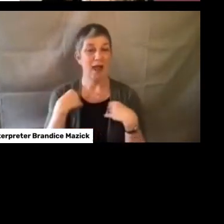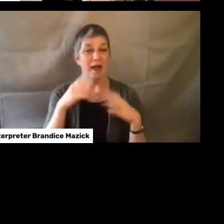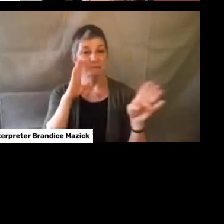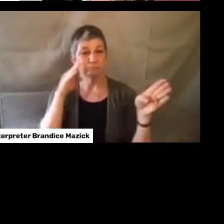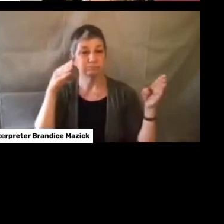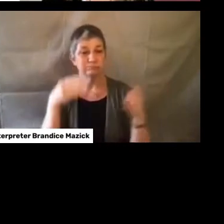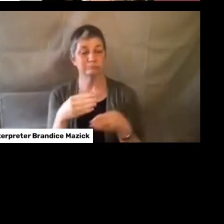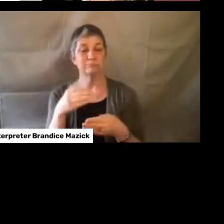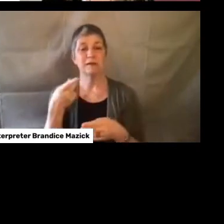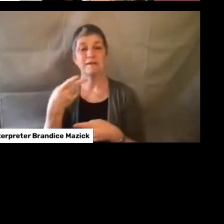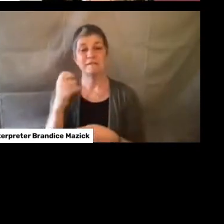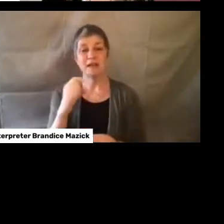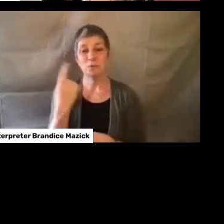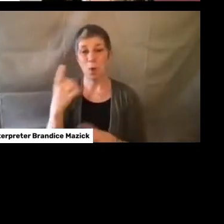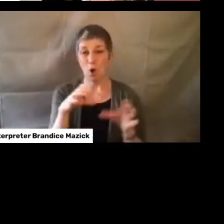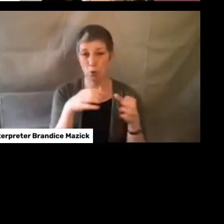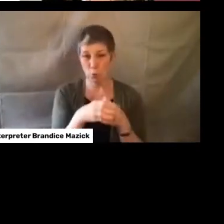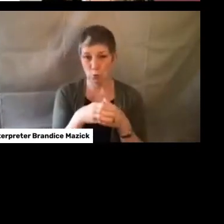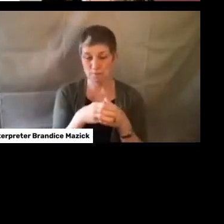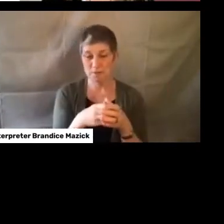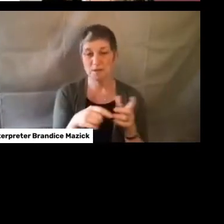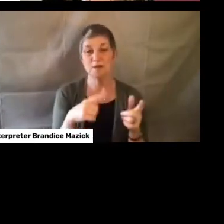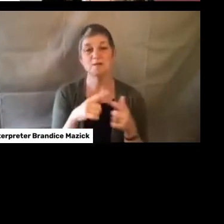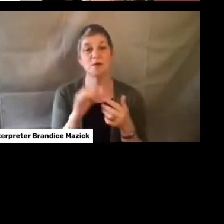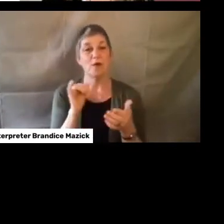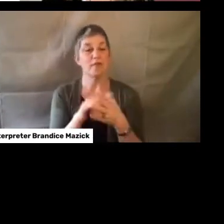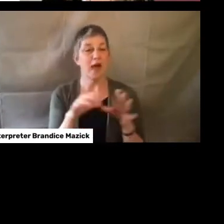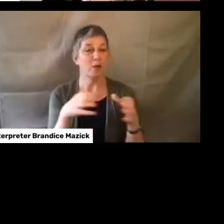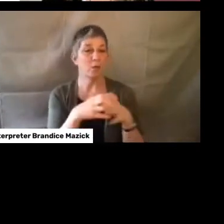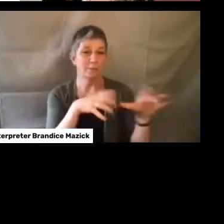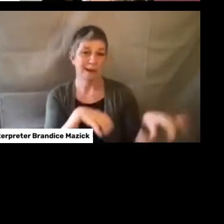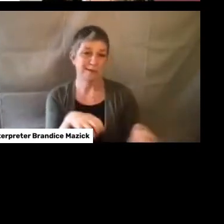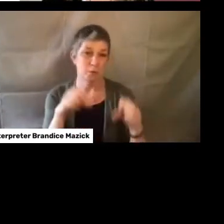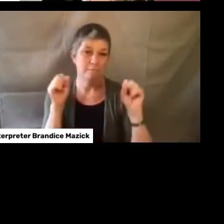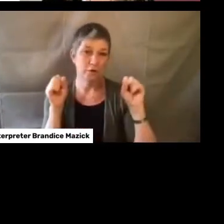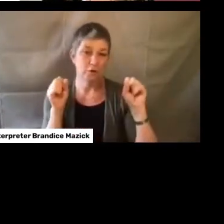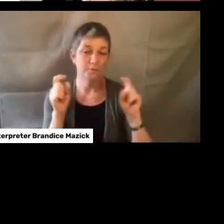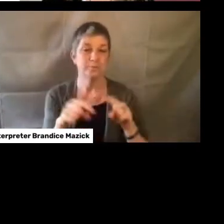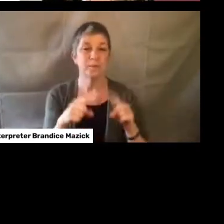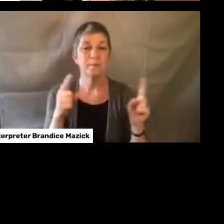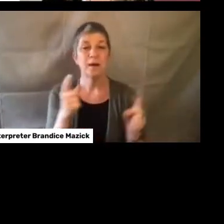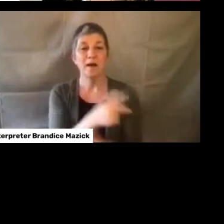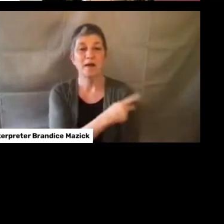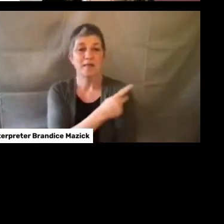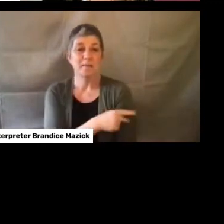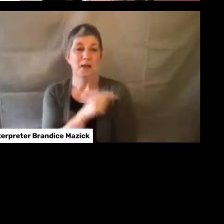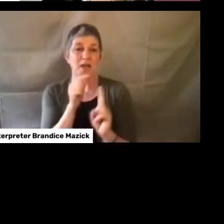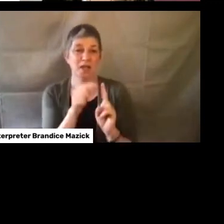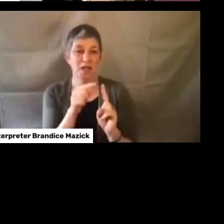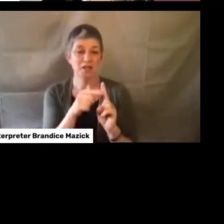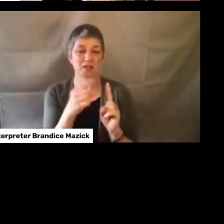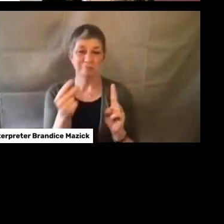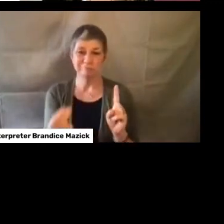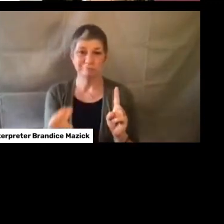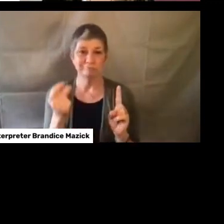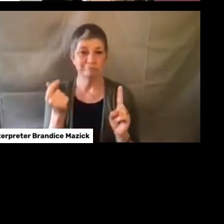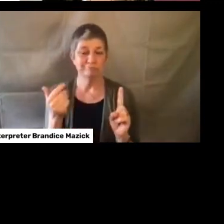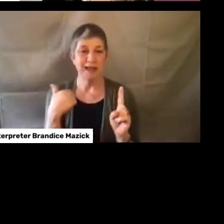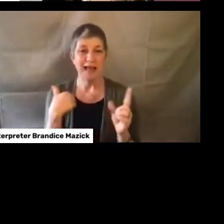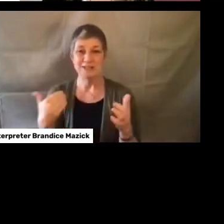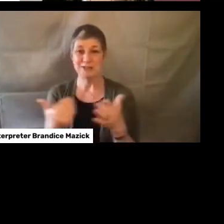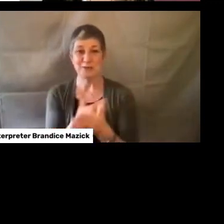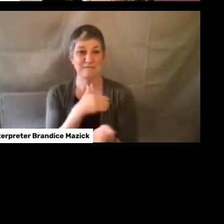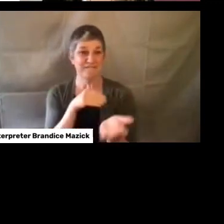dedicated phase 1 groups. And so then the phase 1 group takes over, but the patient all of a sudden gets a new